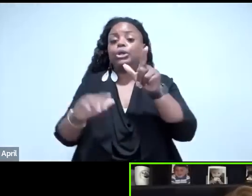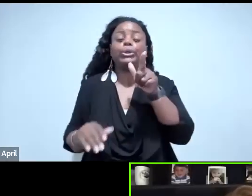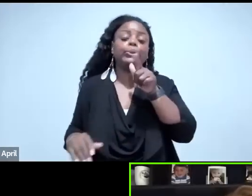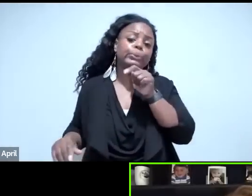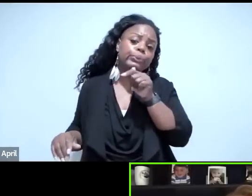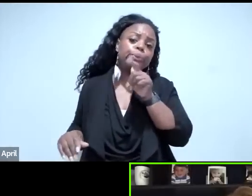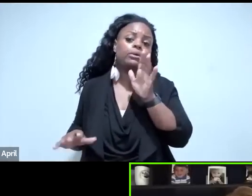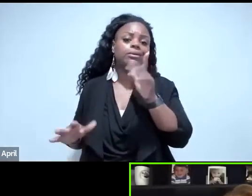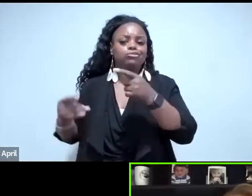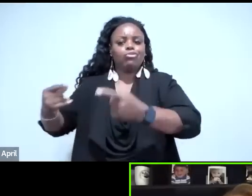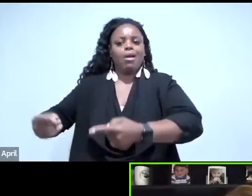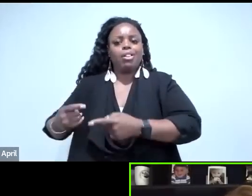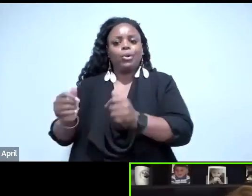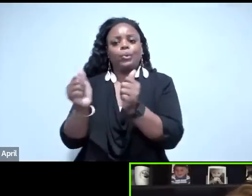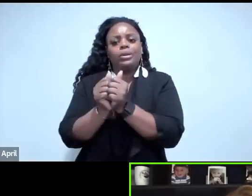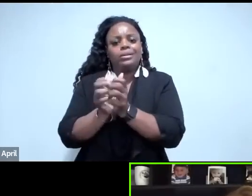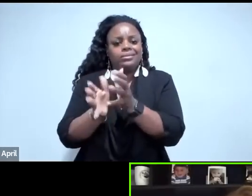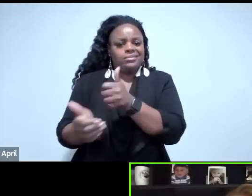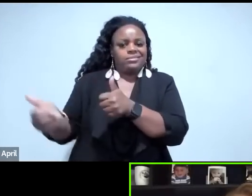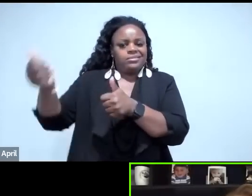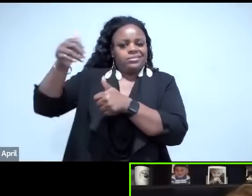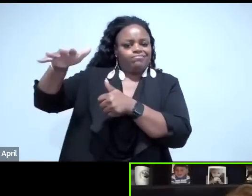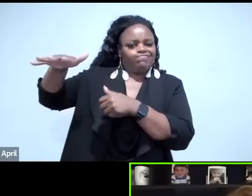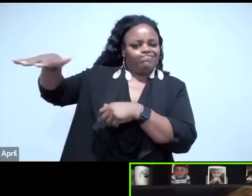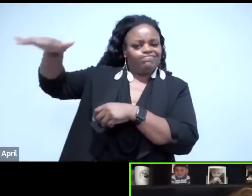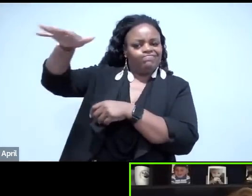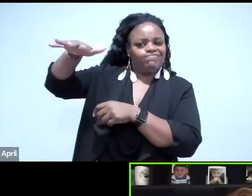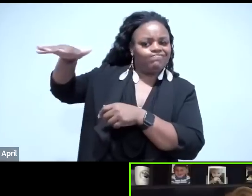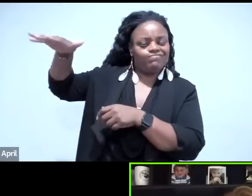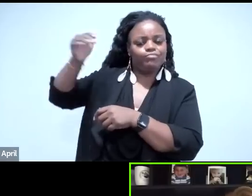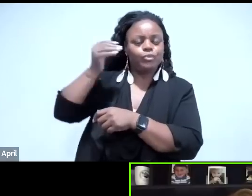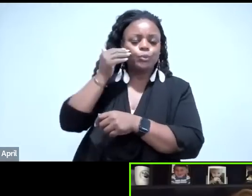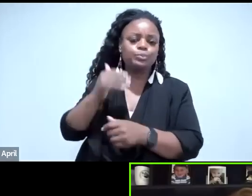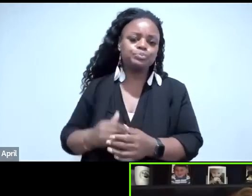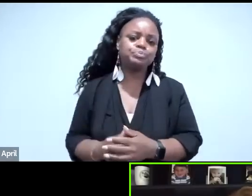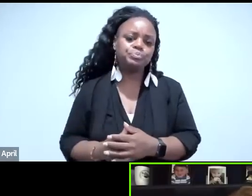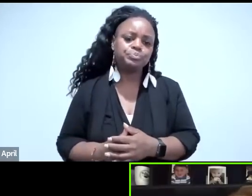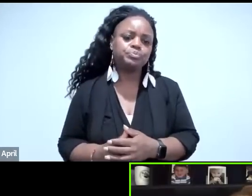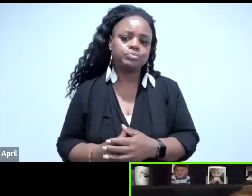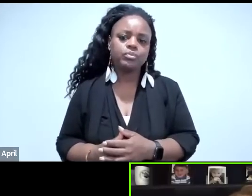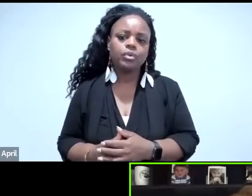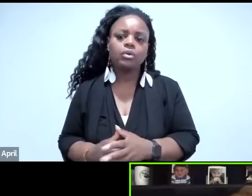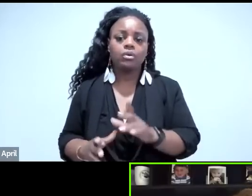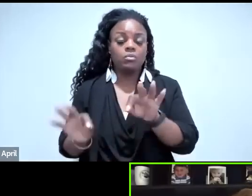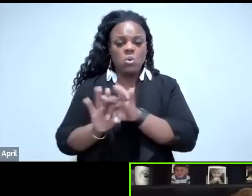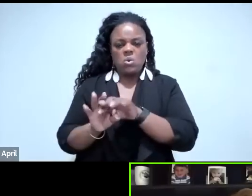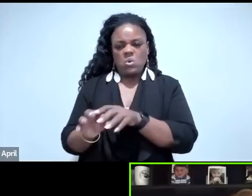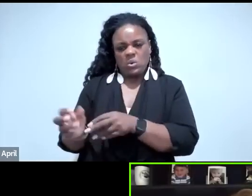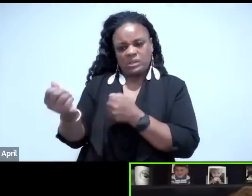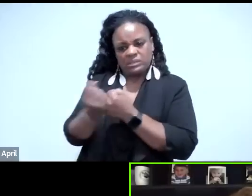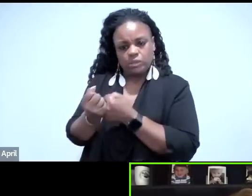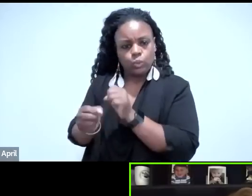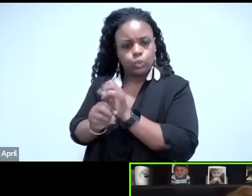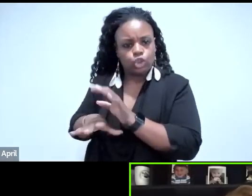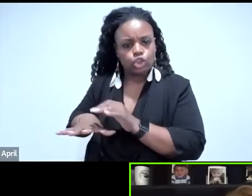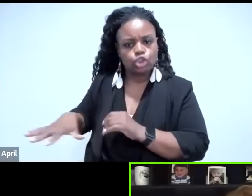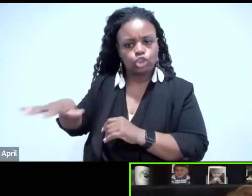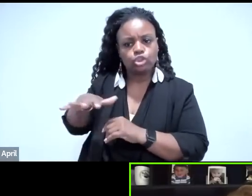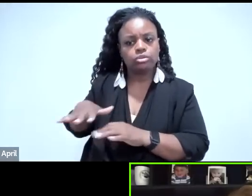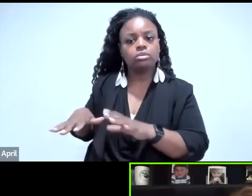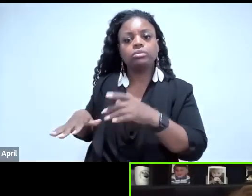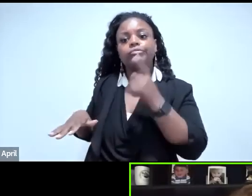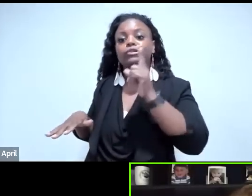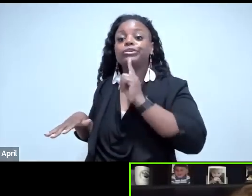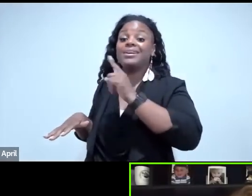we're on. And we have to demonstrate worker power by standing together and taking on every time that workers are trying to